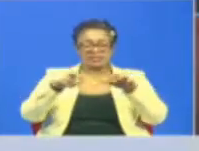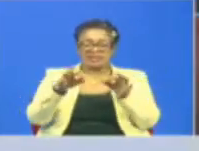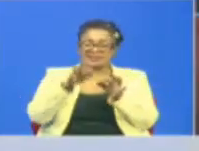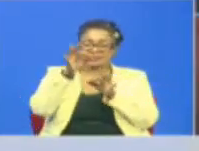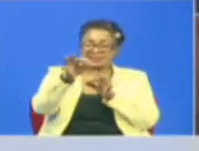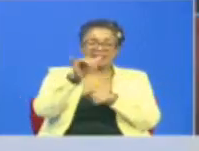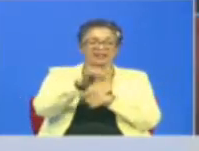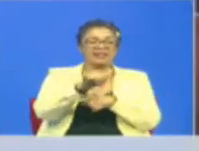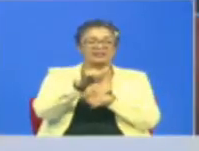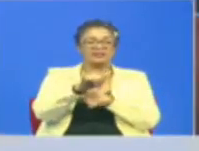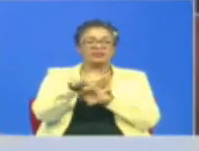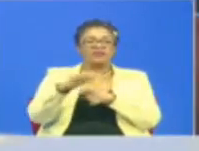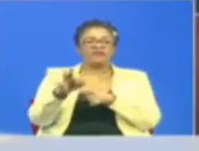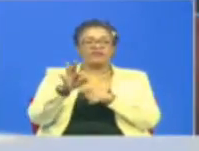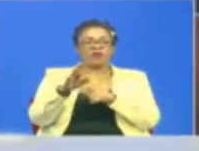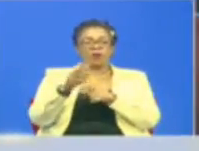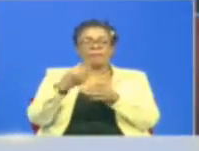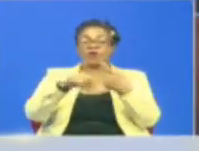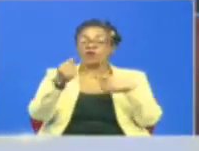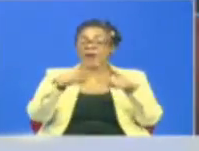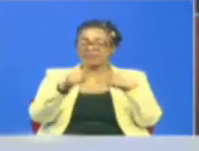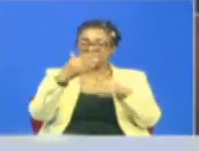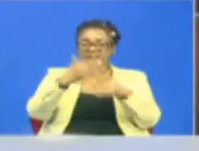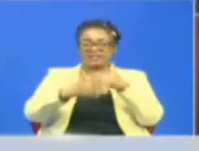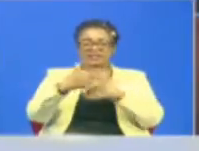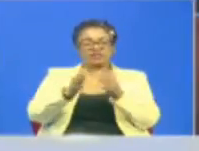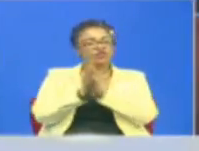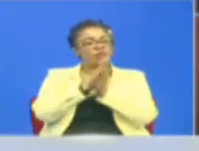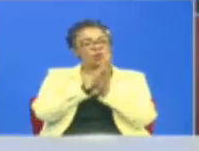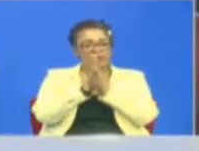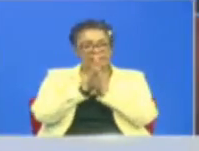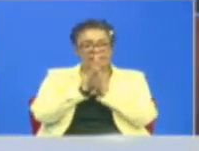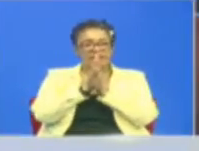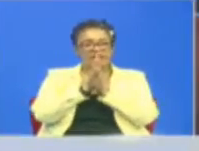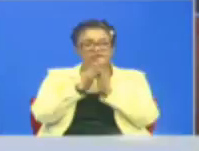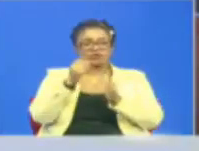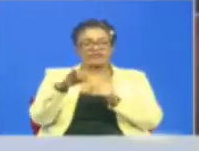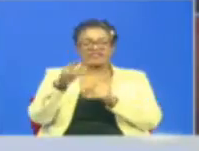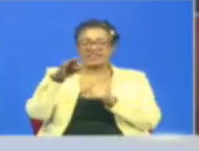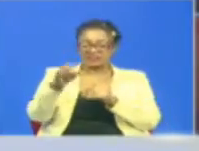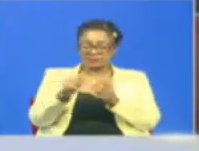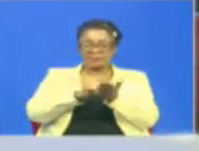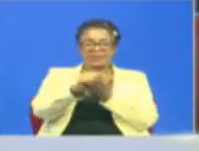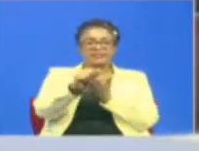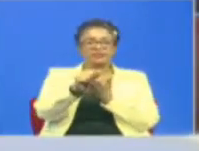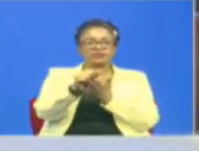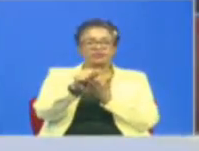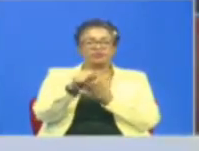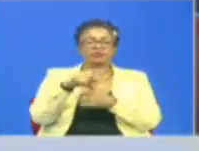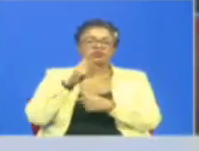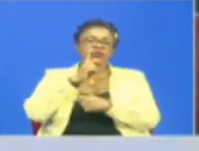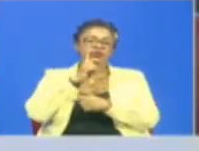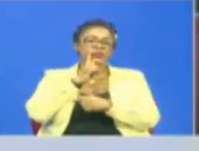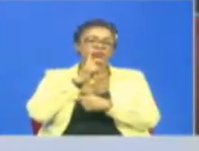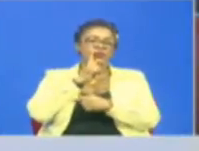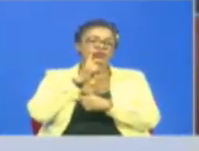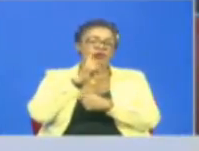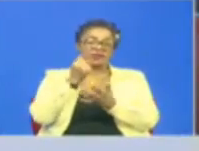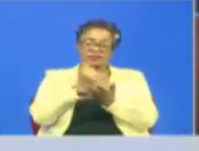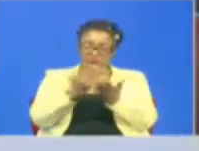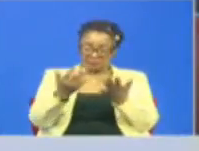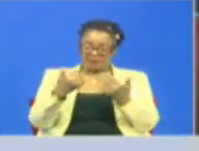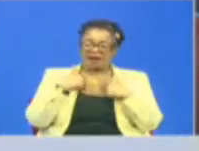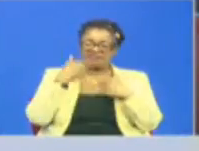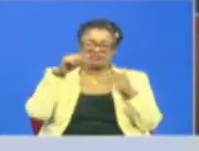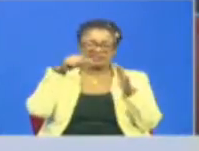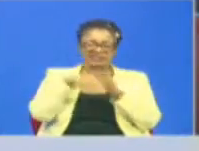shelf life of procurement-related stories after the first publication. Tomorrow, the newspaper brings you details